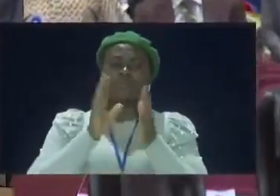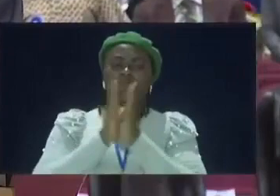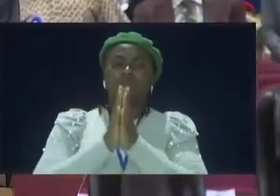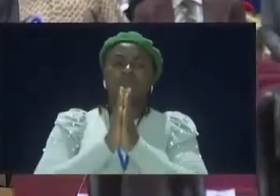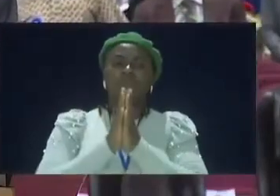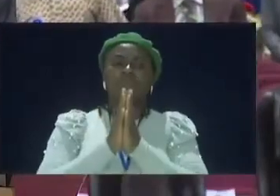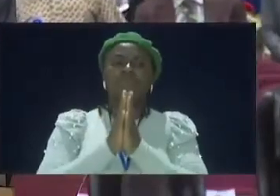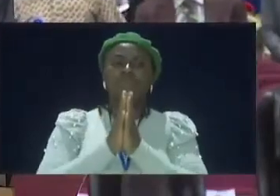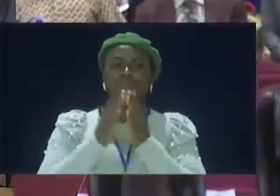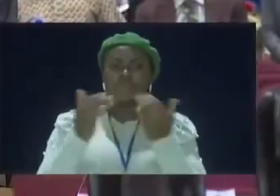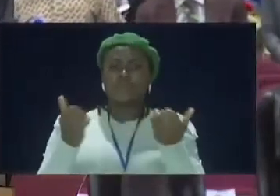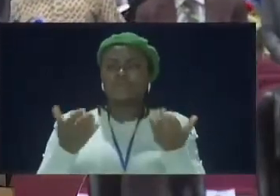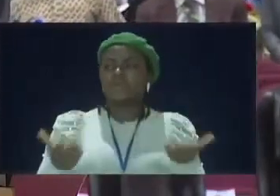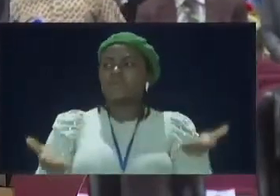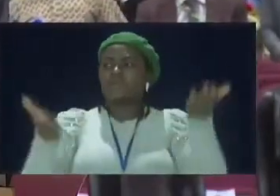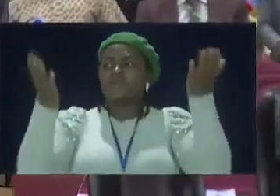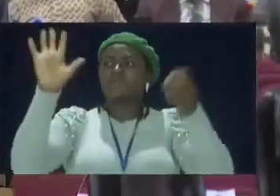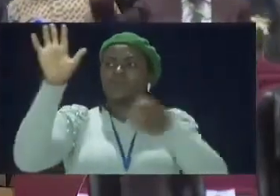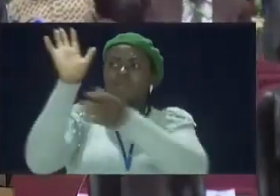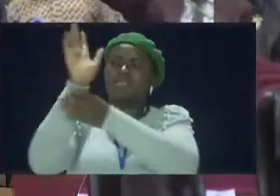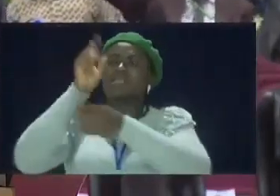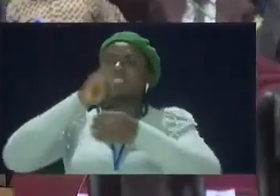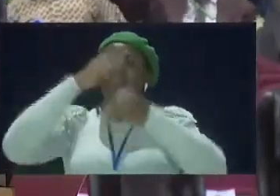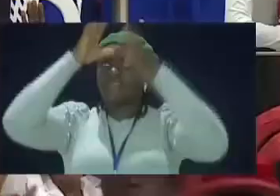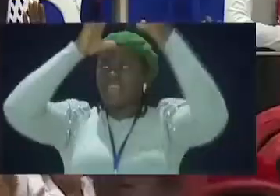One more prayer. Now, lift your hands. Say, Father,